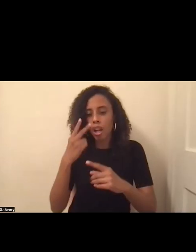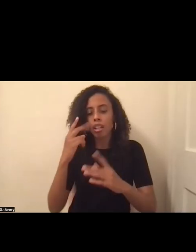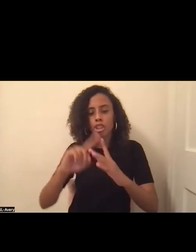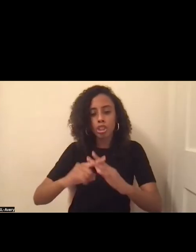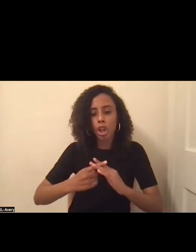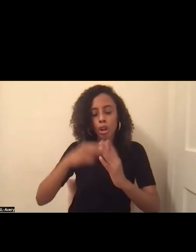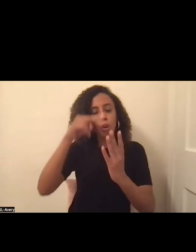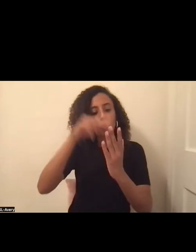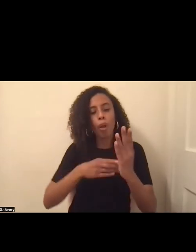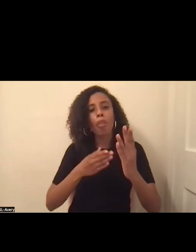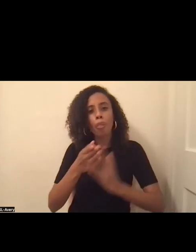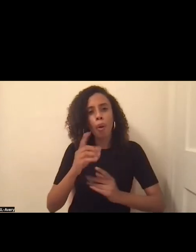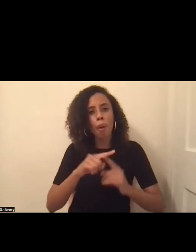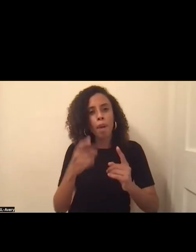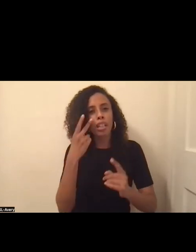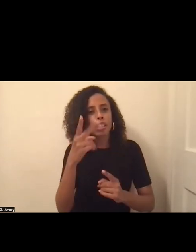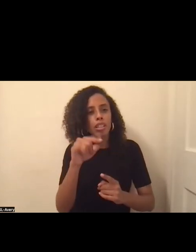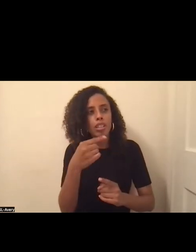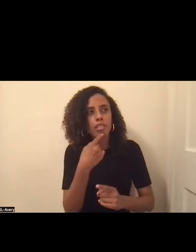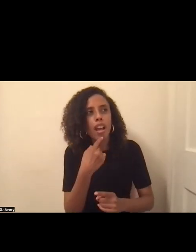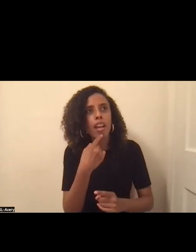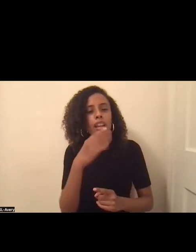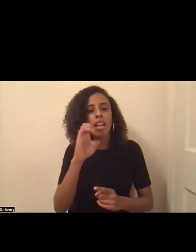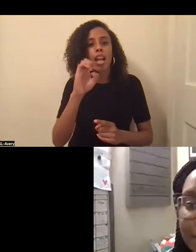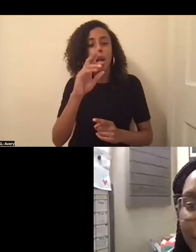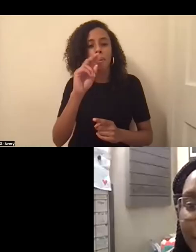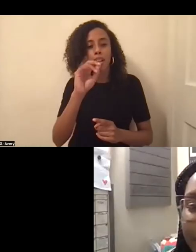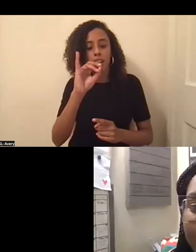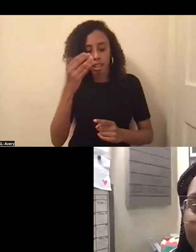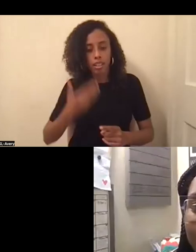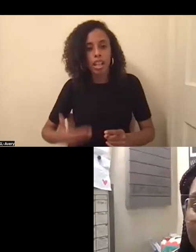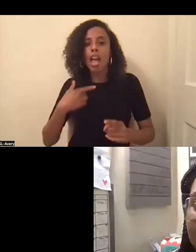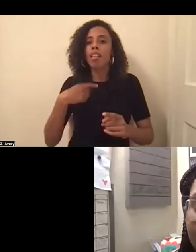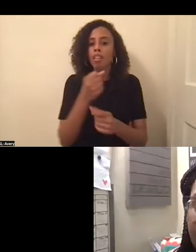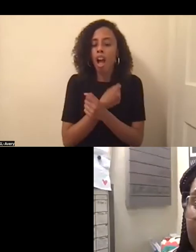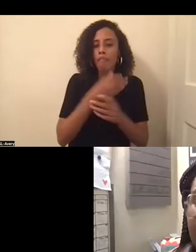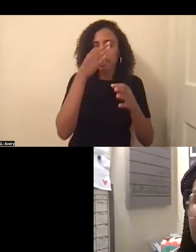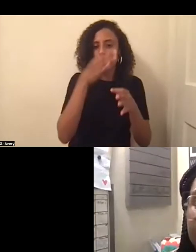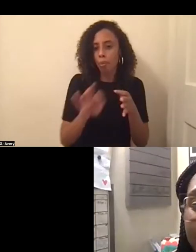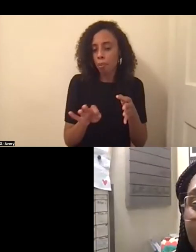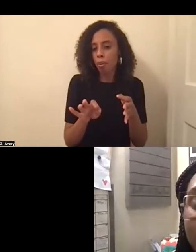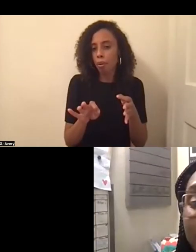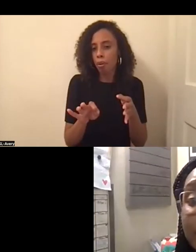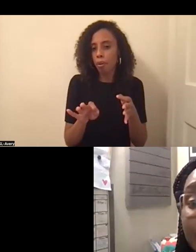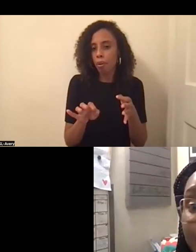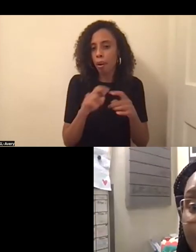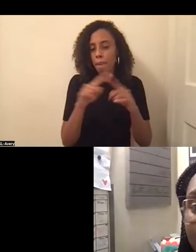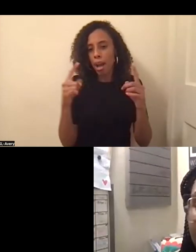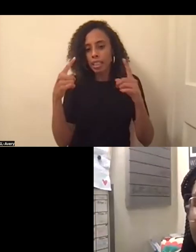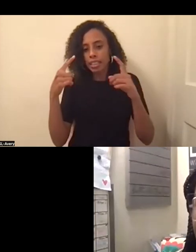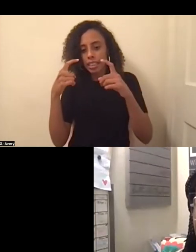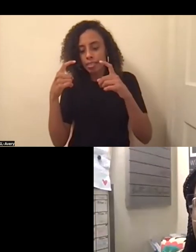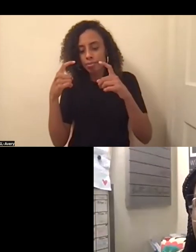and just seeing that she's saying that, love is simple and it's often complicated with